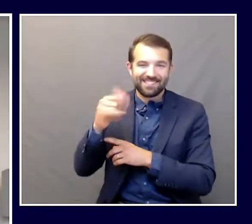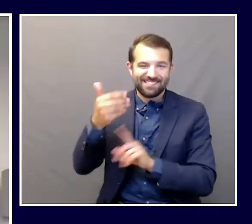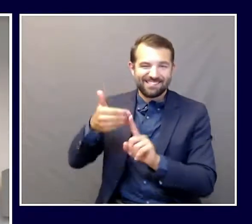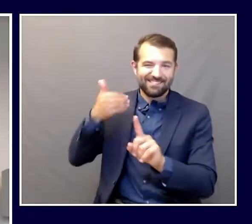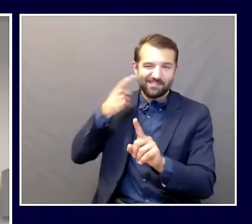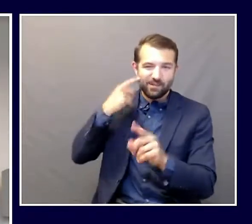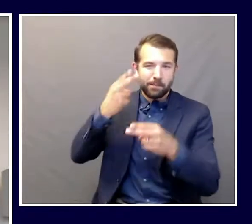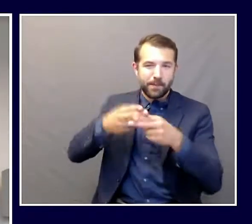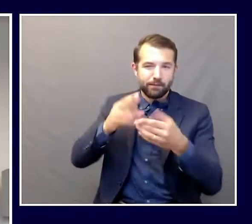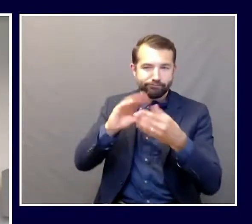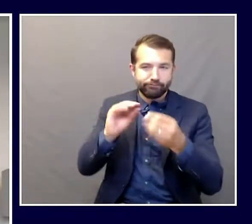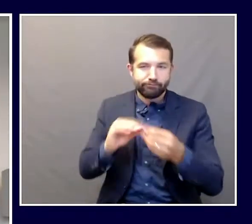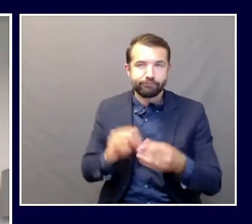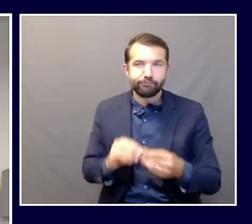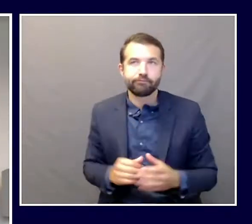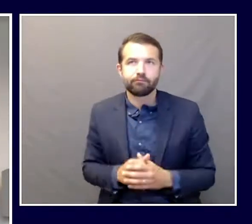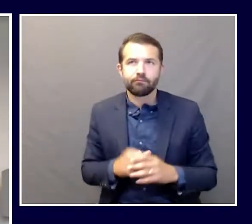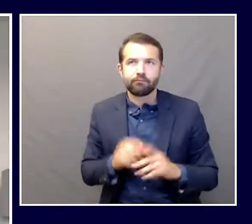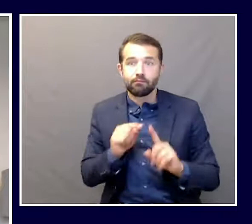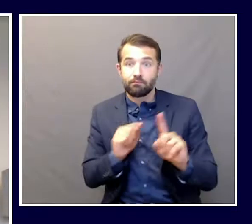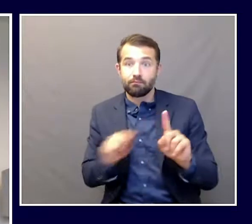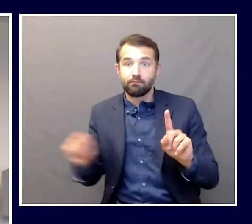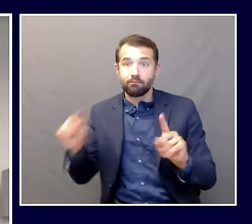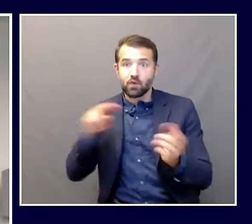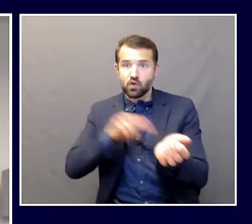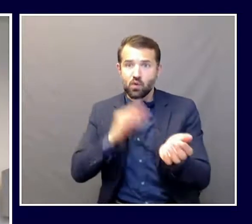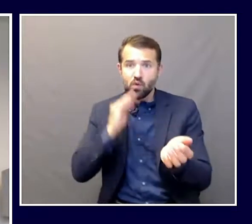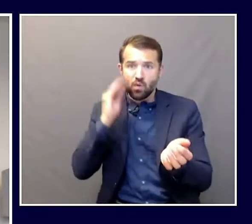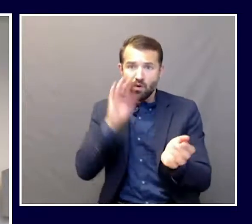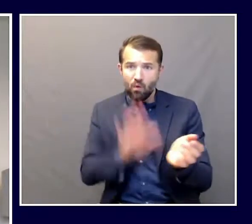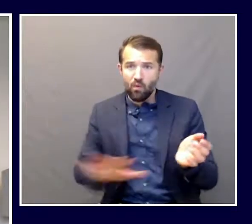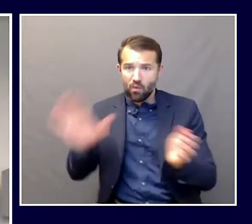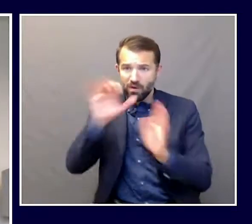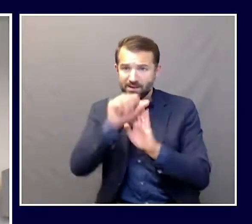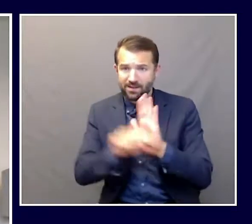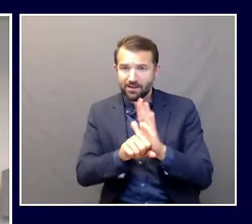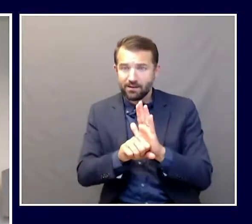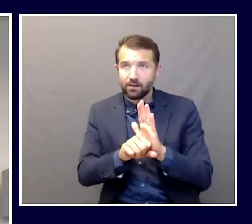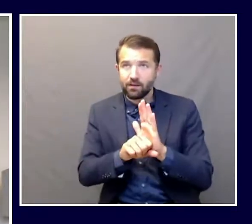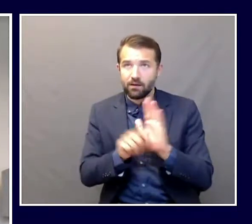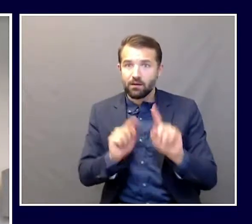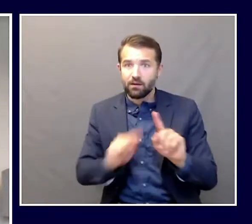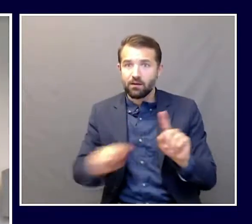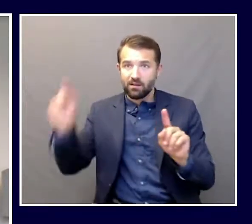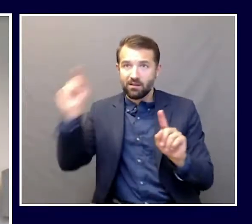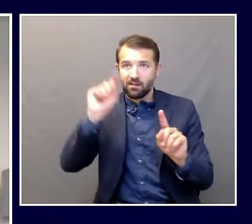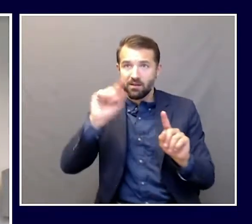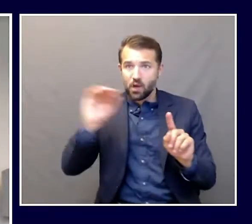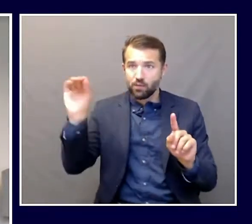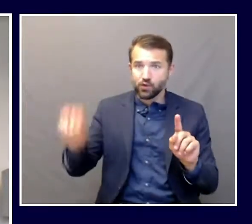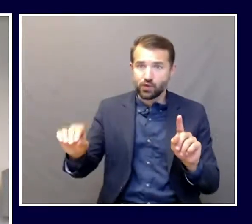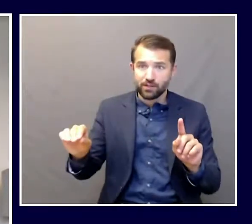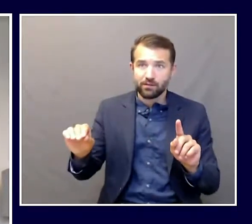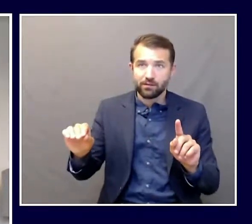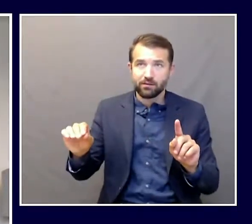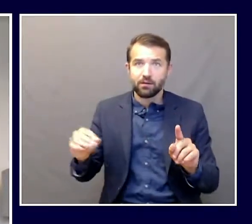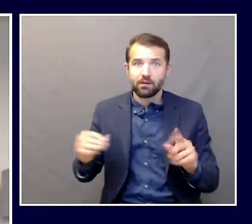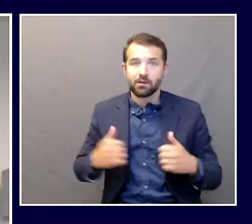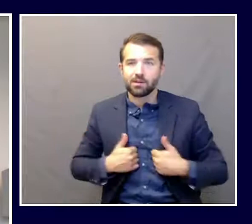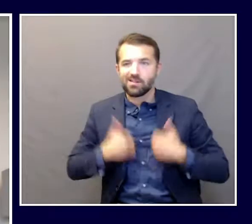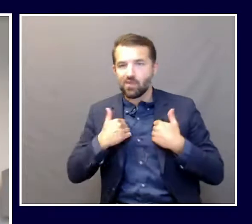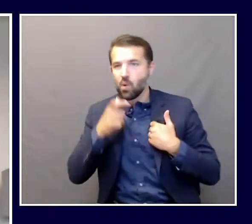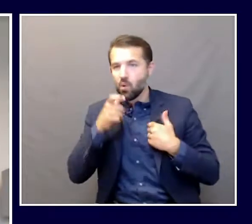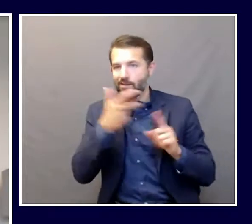ongoing conversations at the Maine CDC about potentially making the COVID-19 vaccine mandatory for health workers. certainly